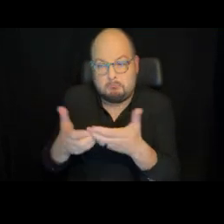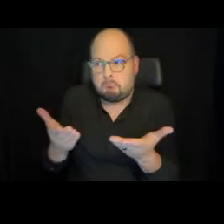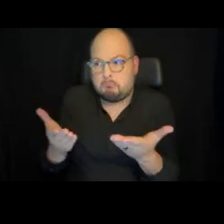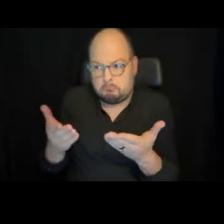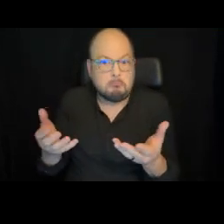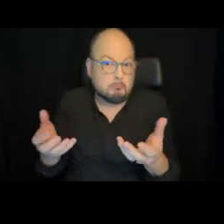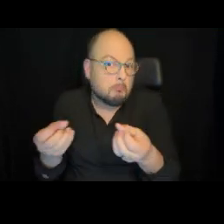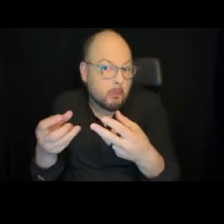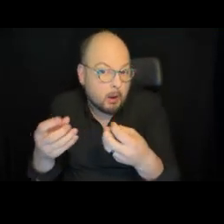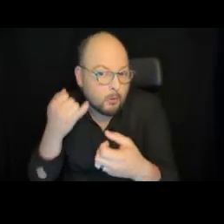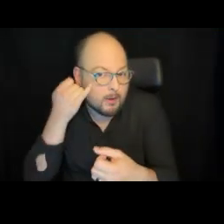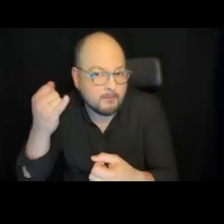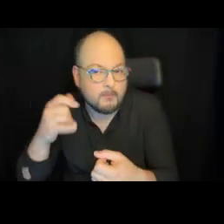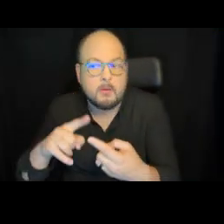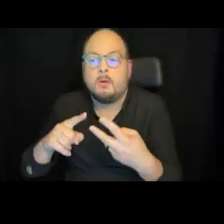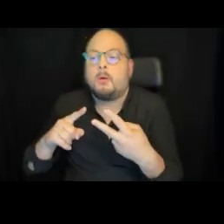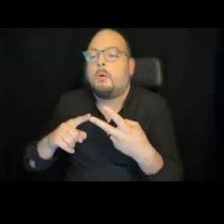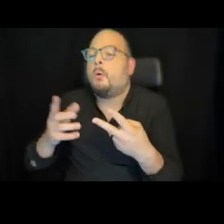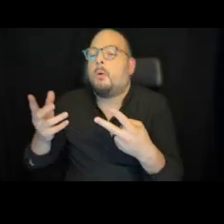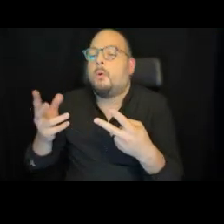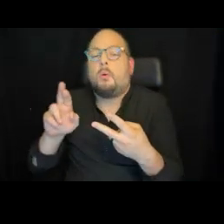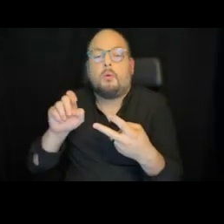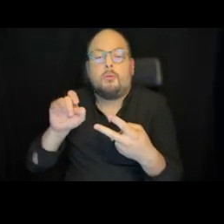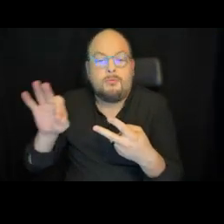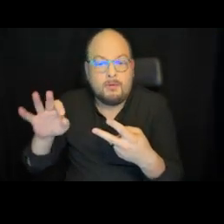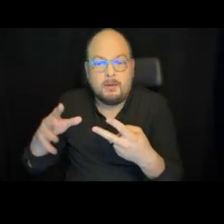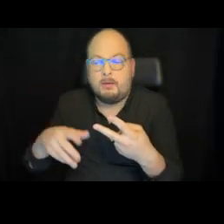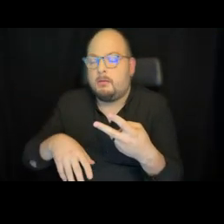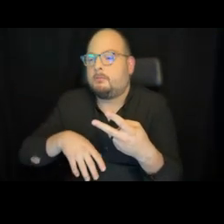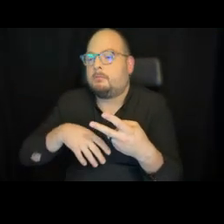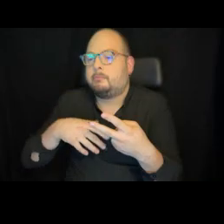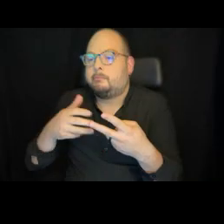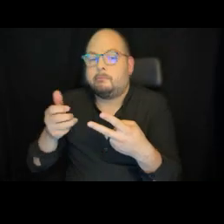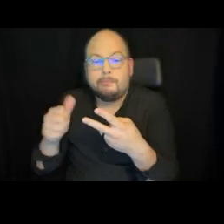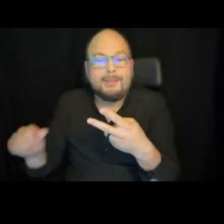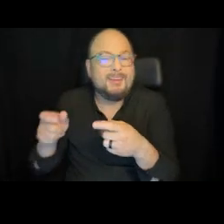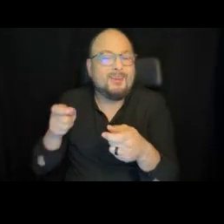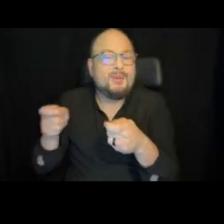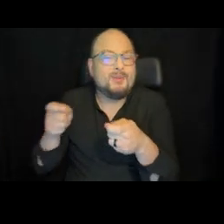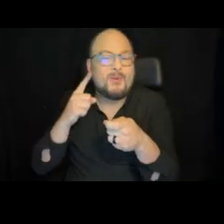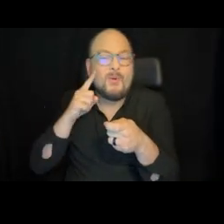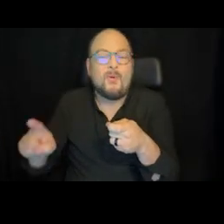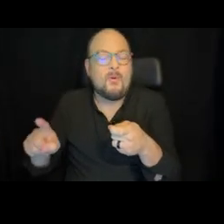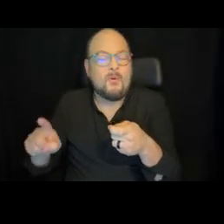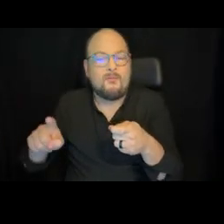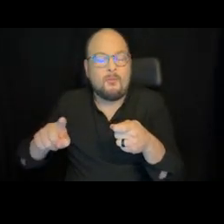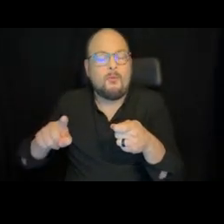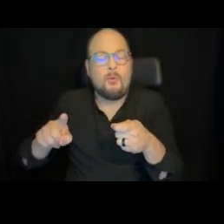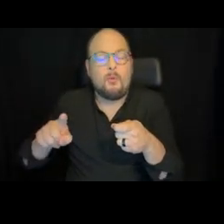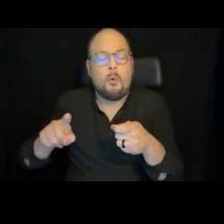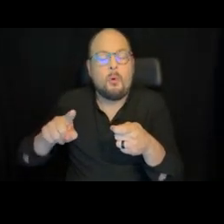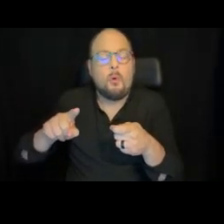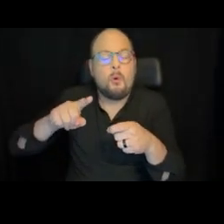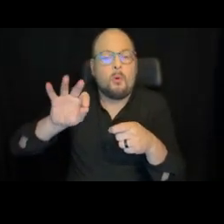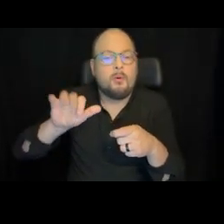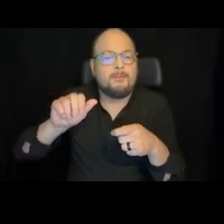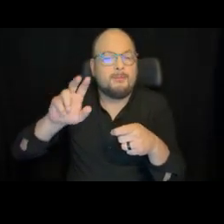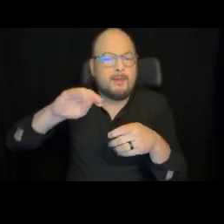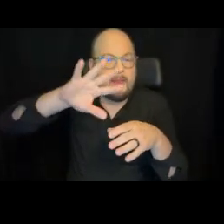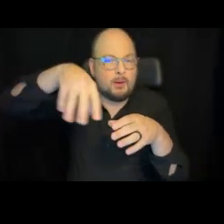and or refrigerators and controls at range hoods. And that's a separate